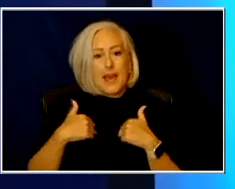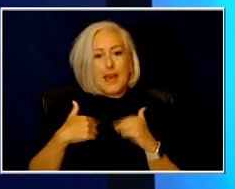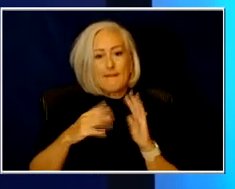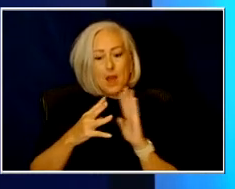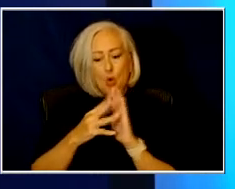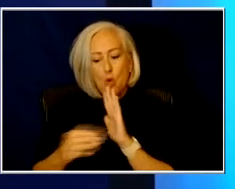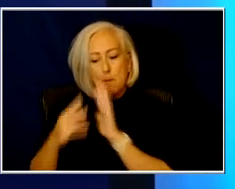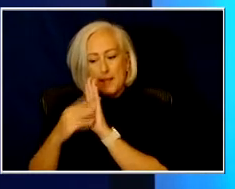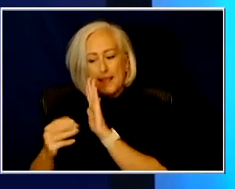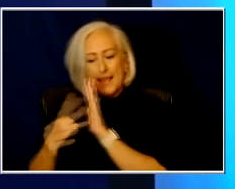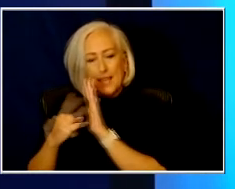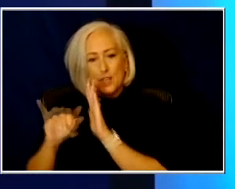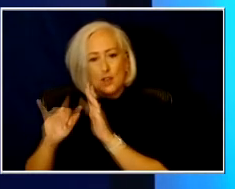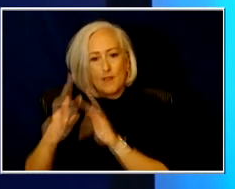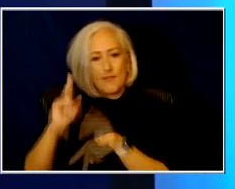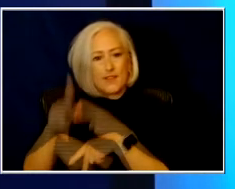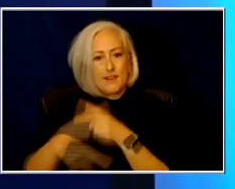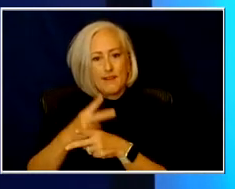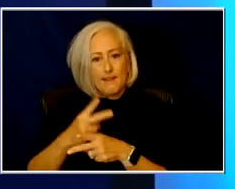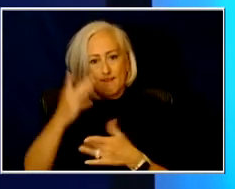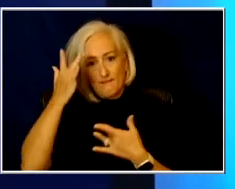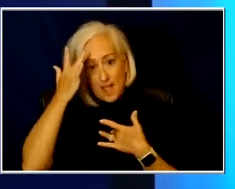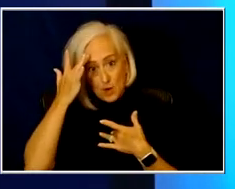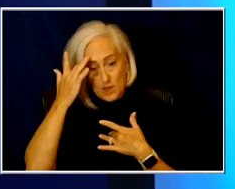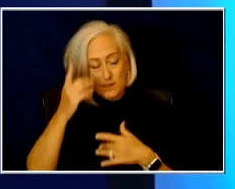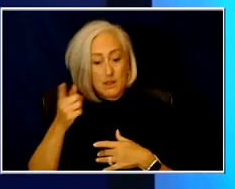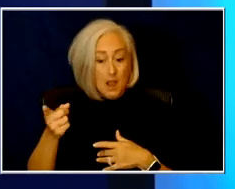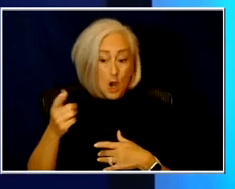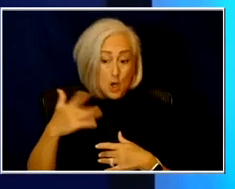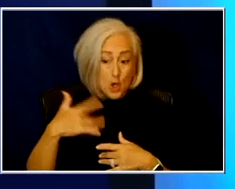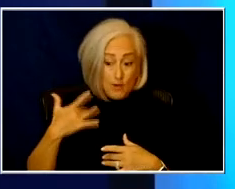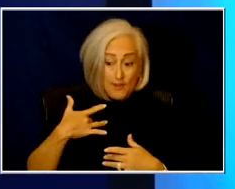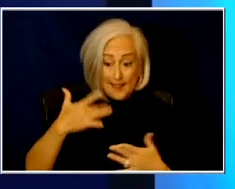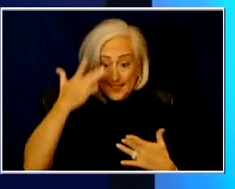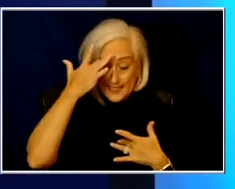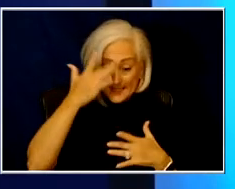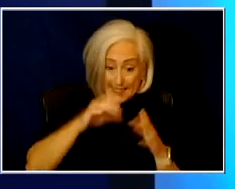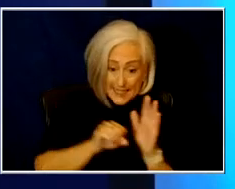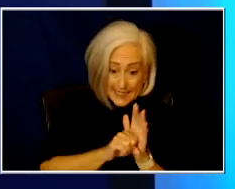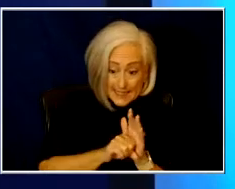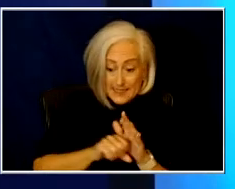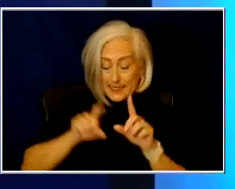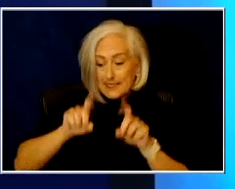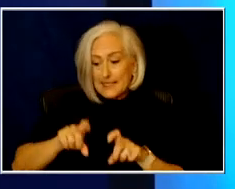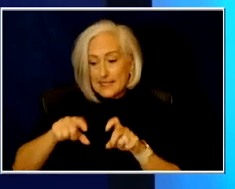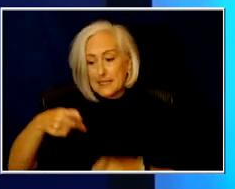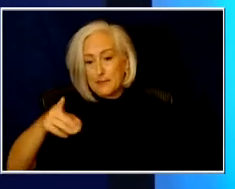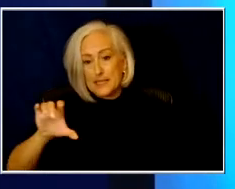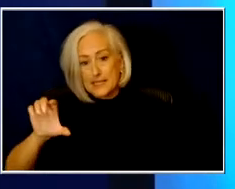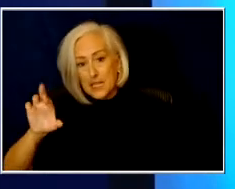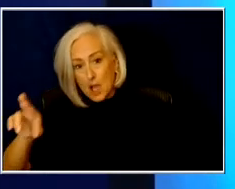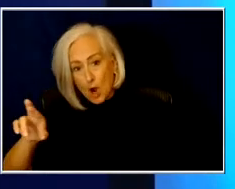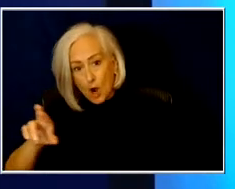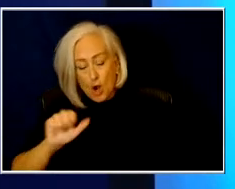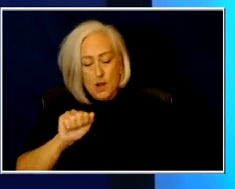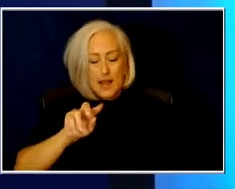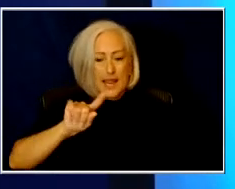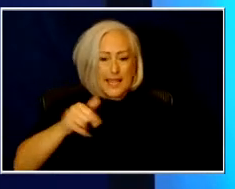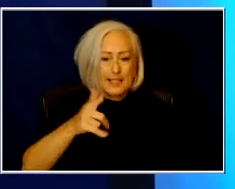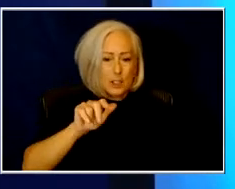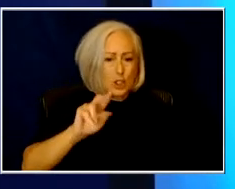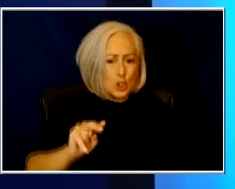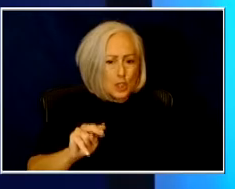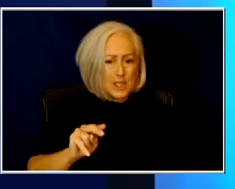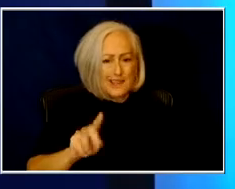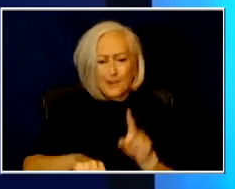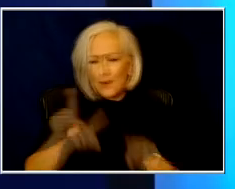it also depends are you having symptoms Etc what are you testing are you testing PCR are you testing antigen so there are a lot of nuances